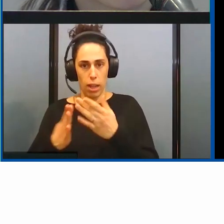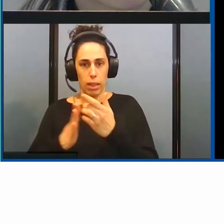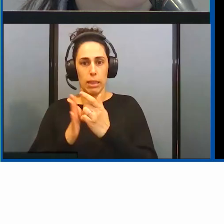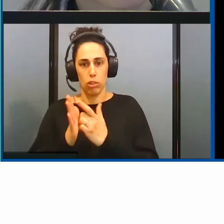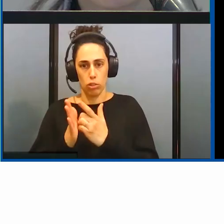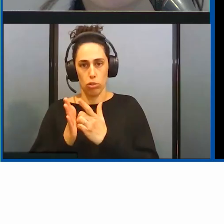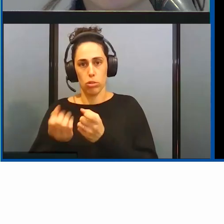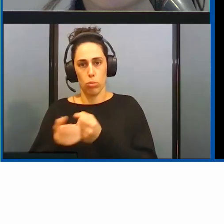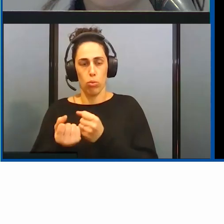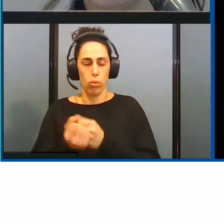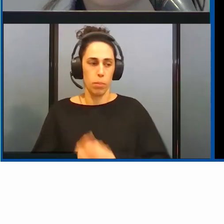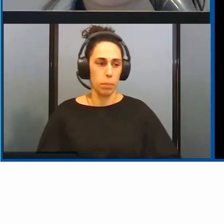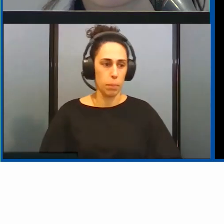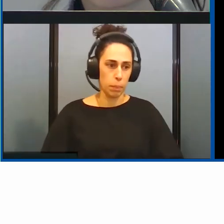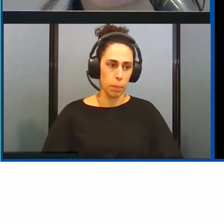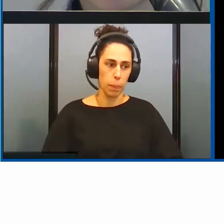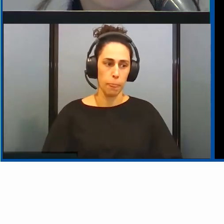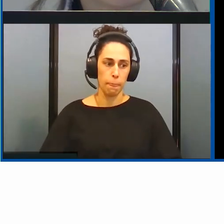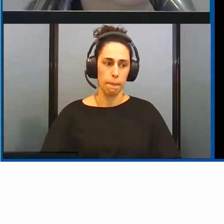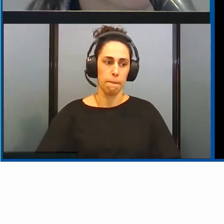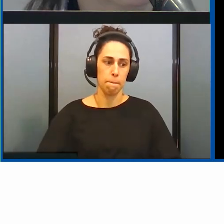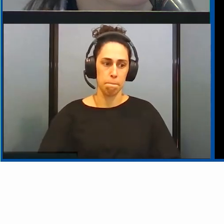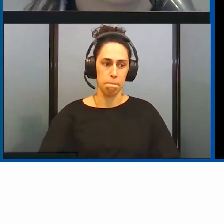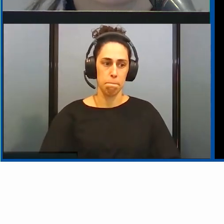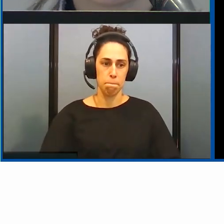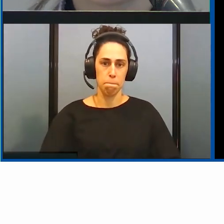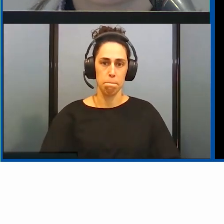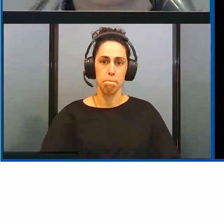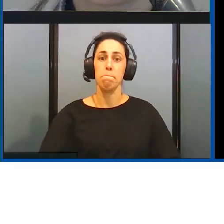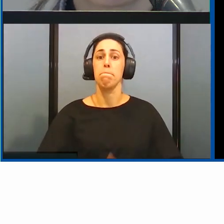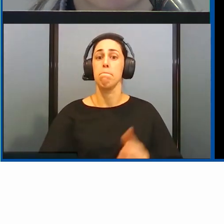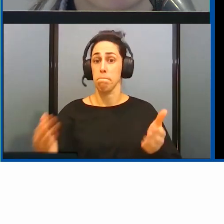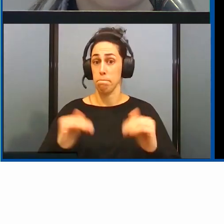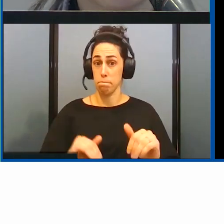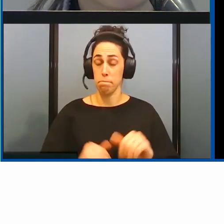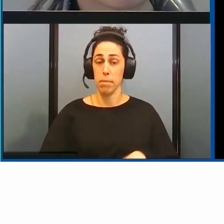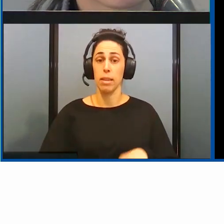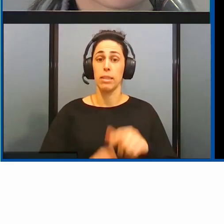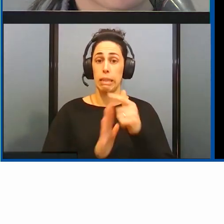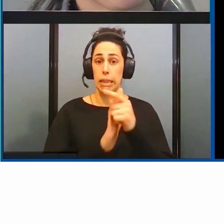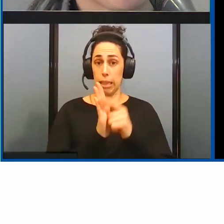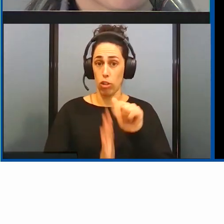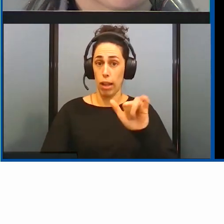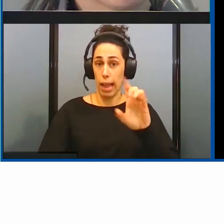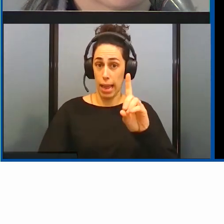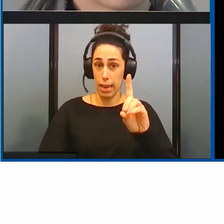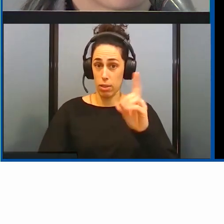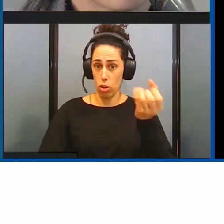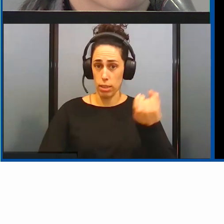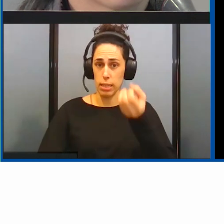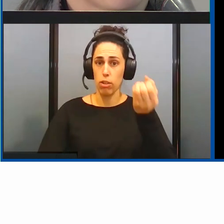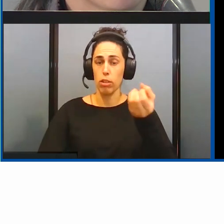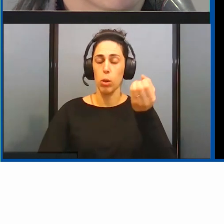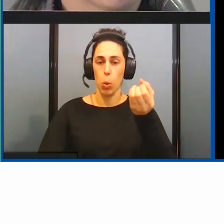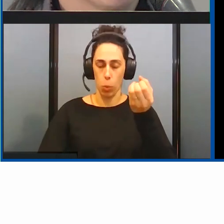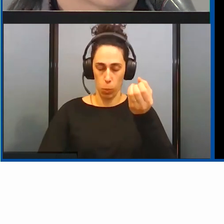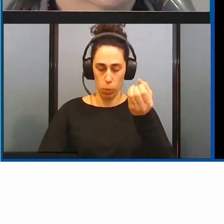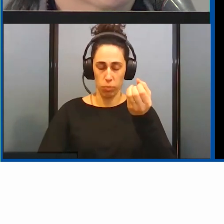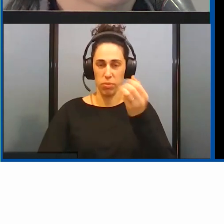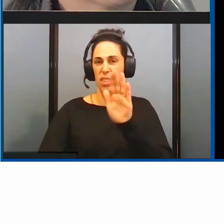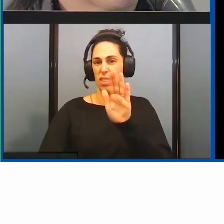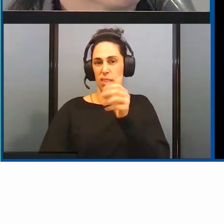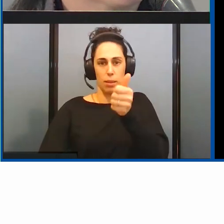So Legal Aid Ontario is a separate body entirely, and that's been brought up. So they are